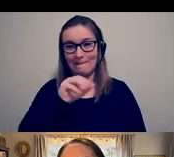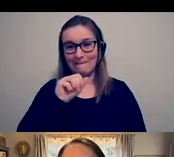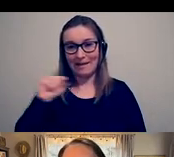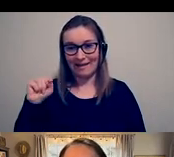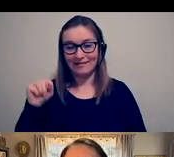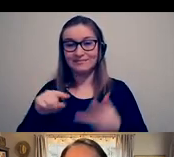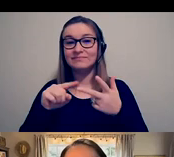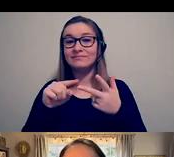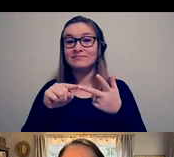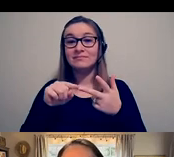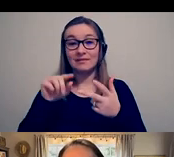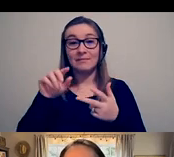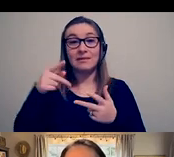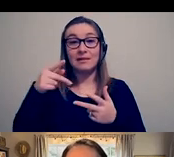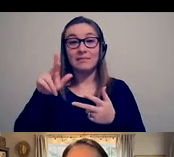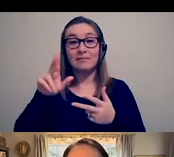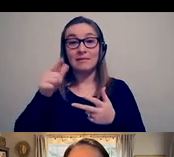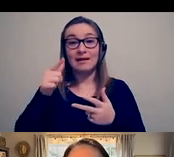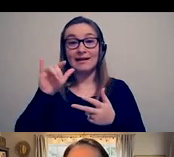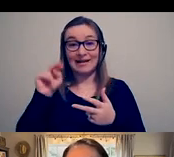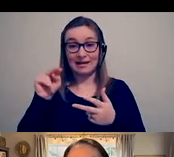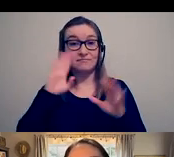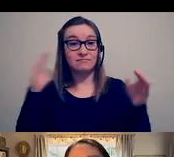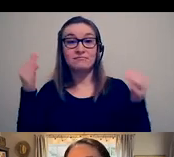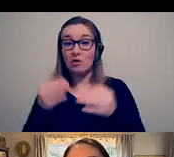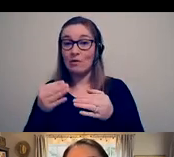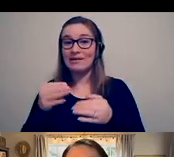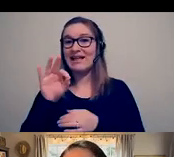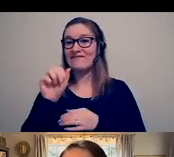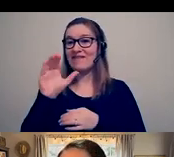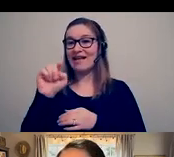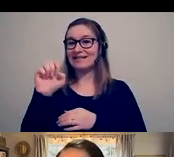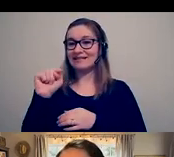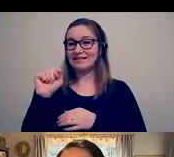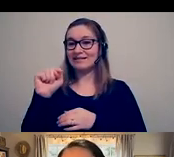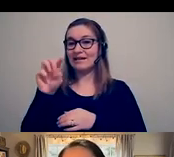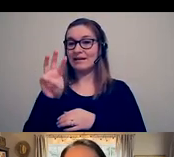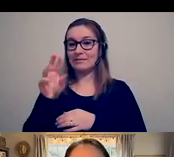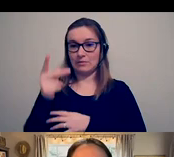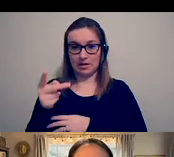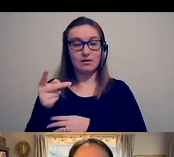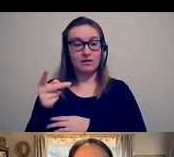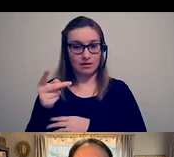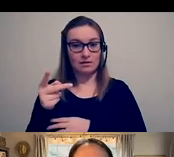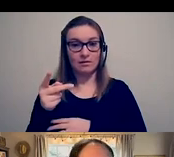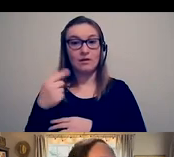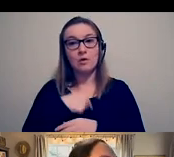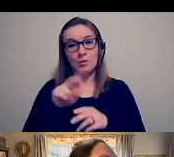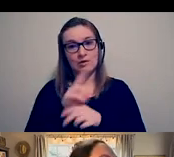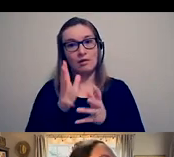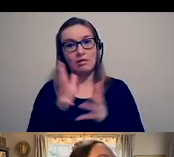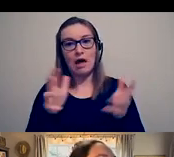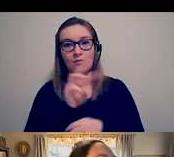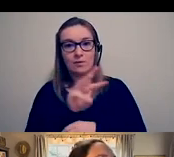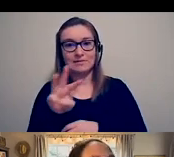that we will be focusing on today is FacetWP, which is one that we've used a bunch on client websites. It's used on